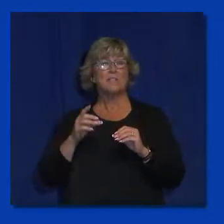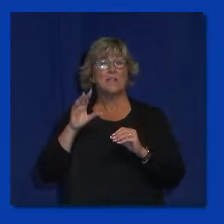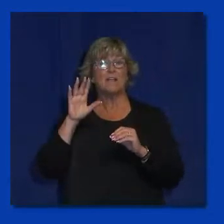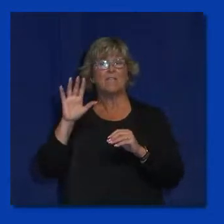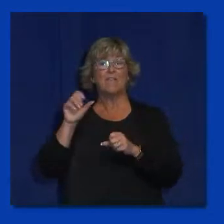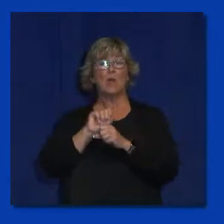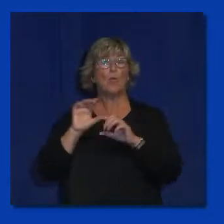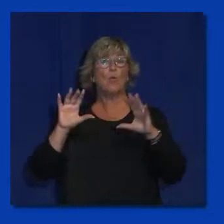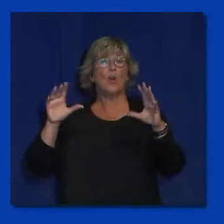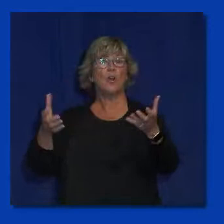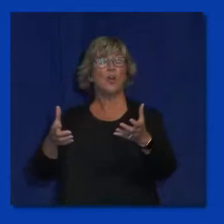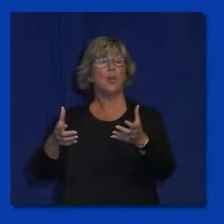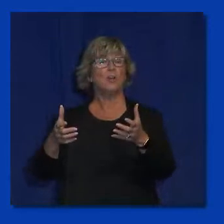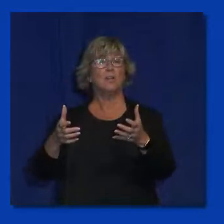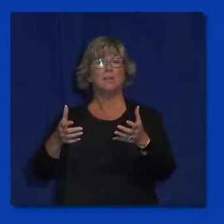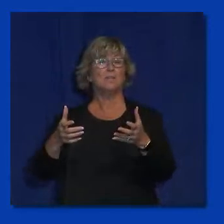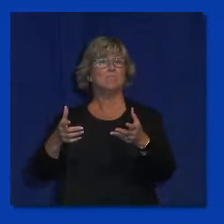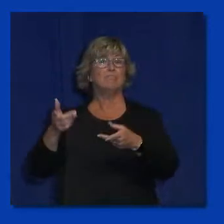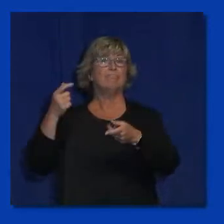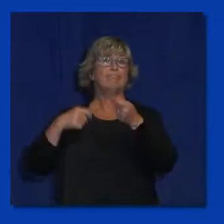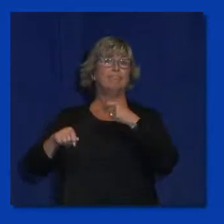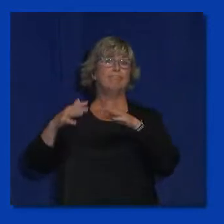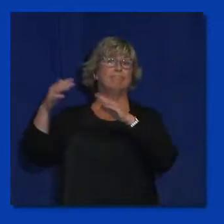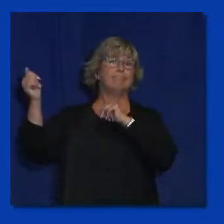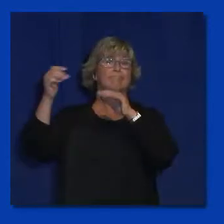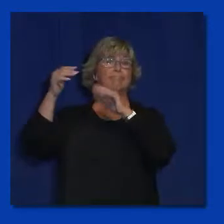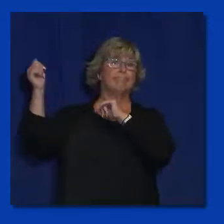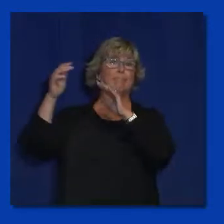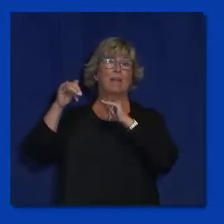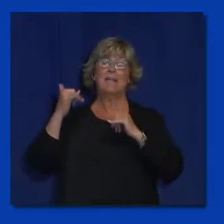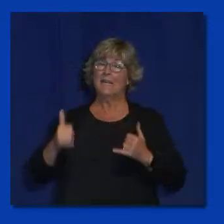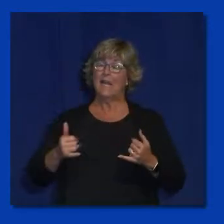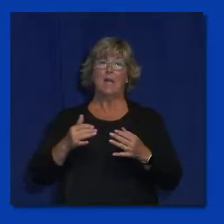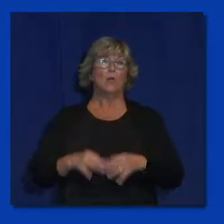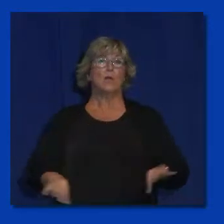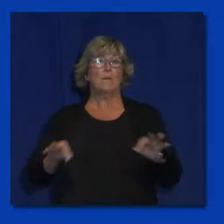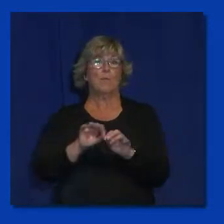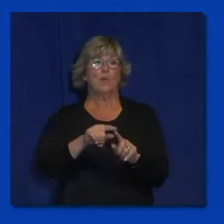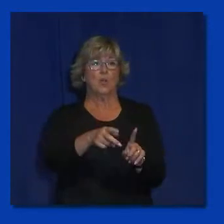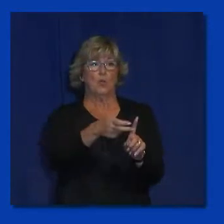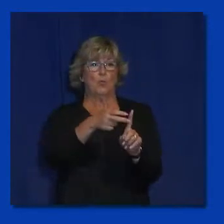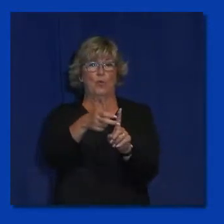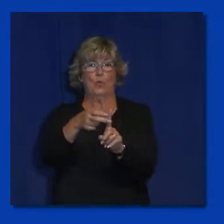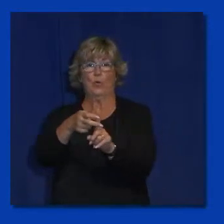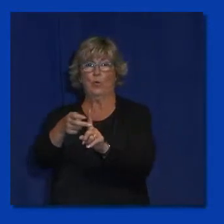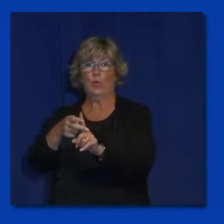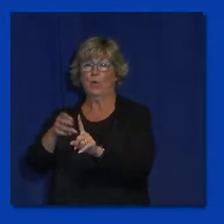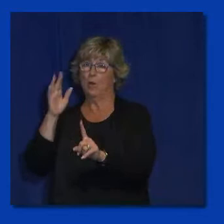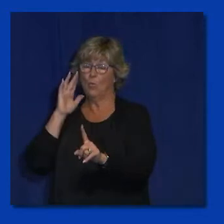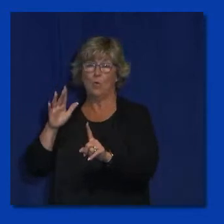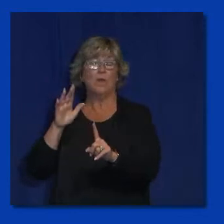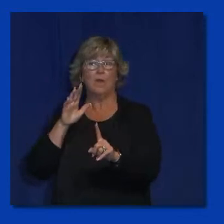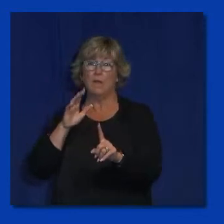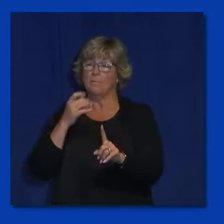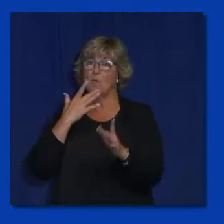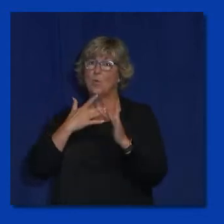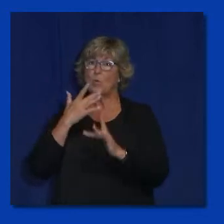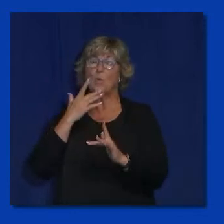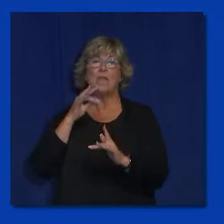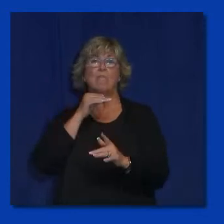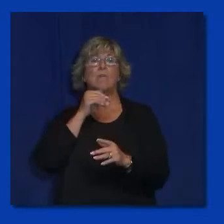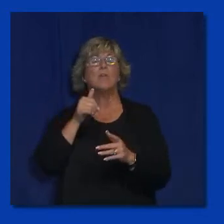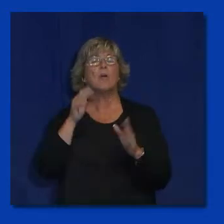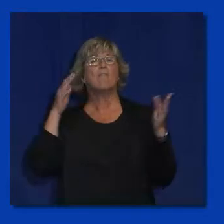estimated, has turned over. It's a real recruitment challenge, and that will be made worse if we don't focus on